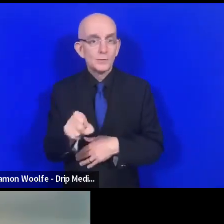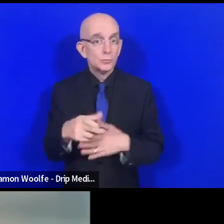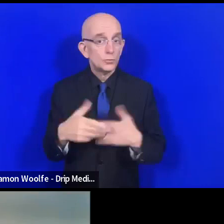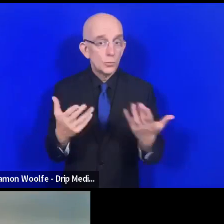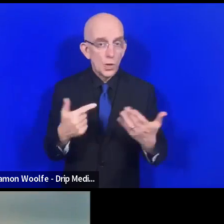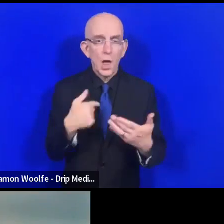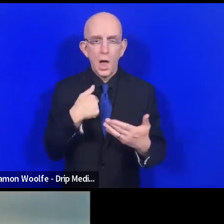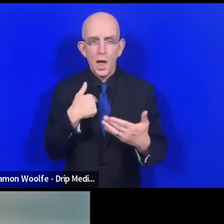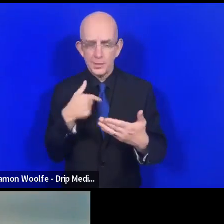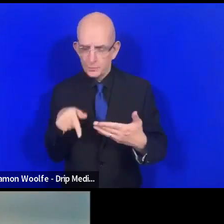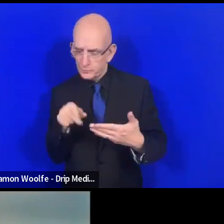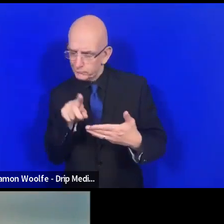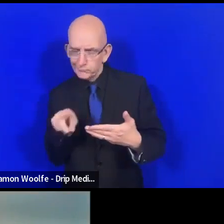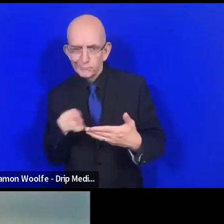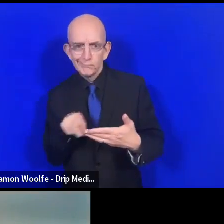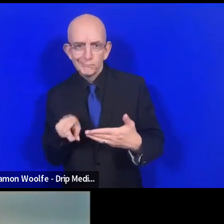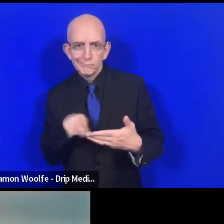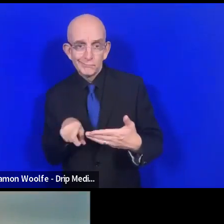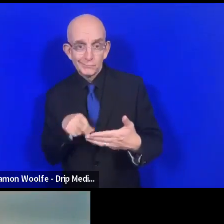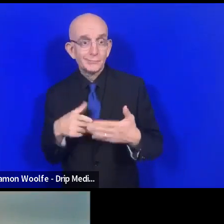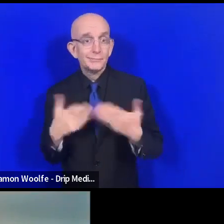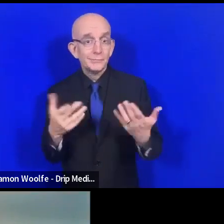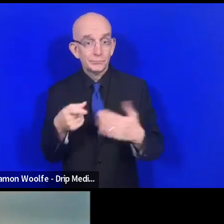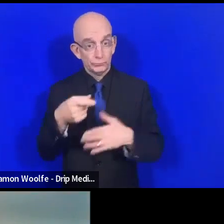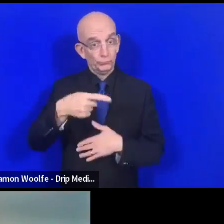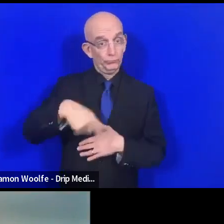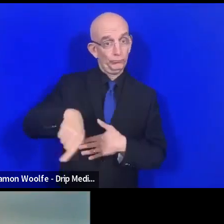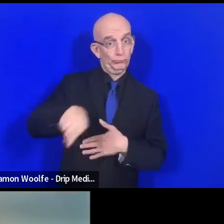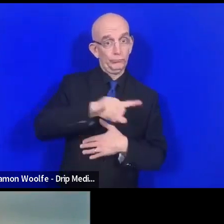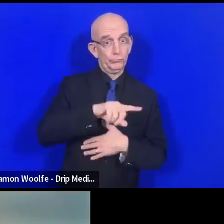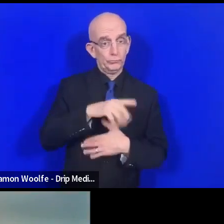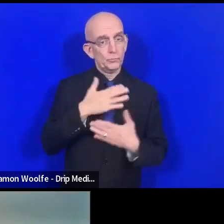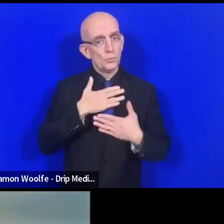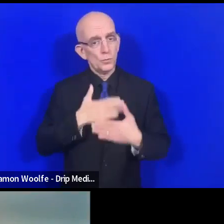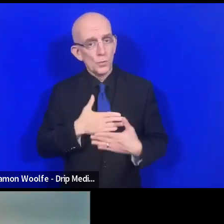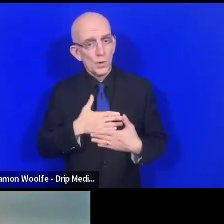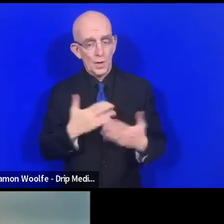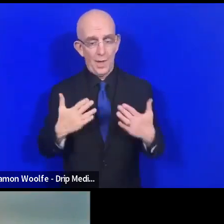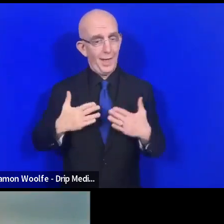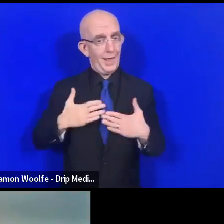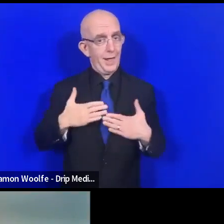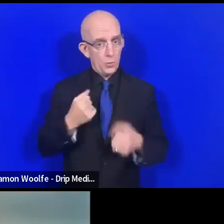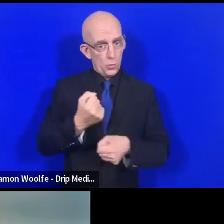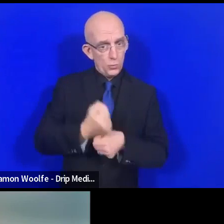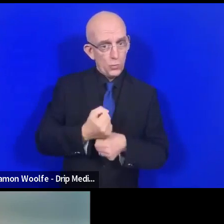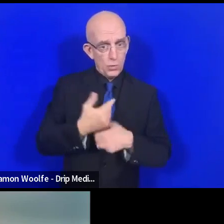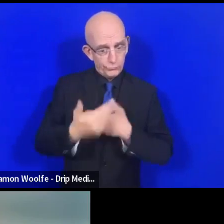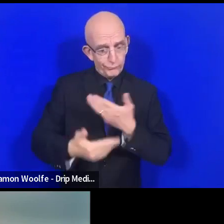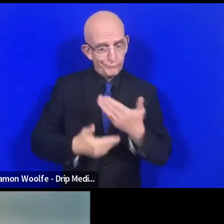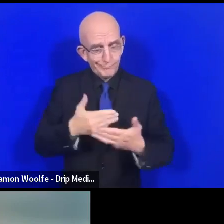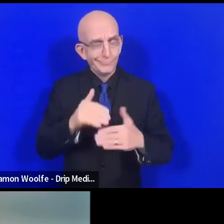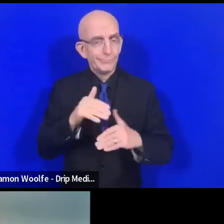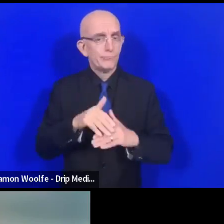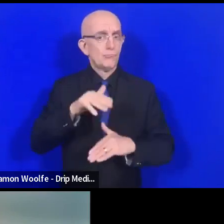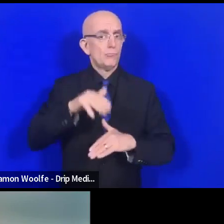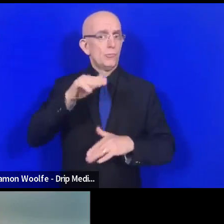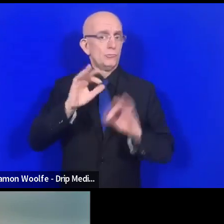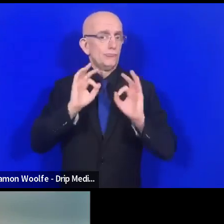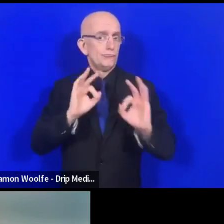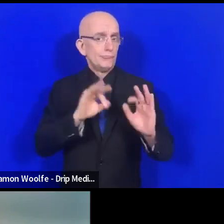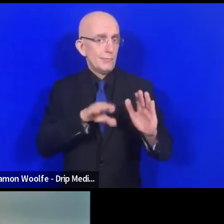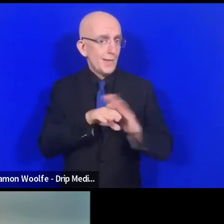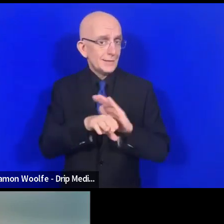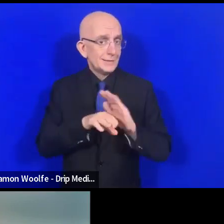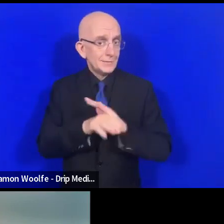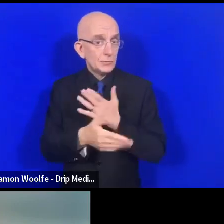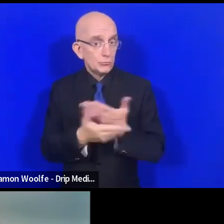a live repository of organizations and consultants that are available to advise for compensation